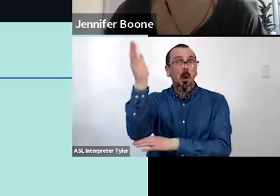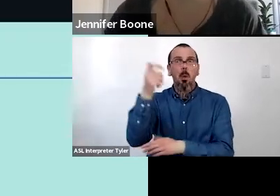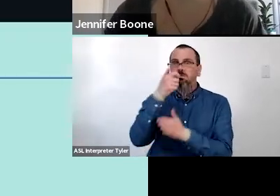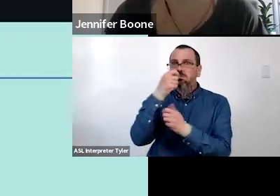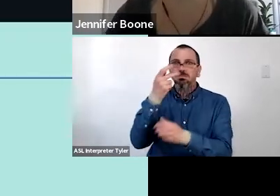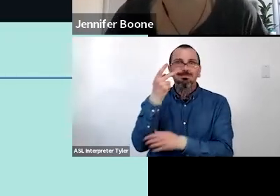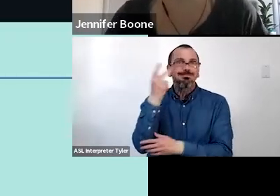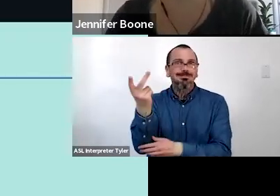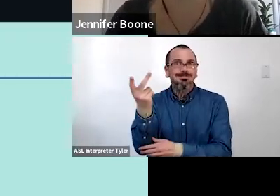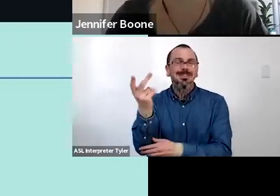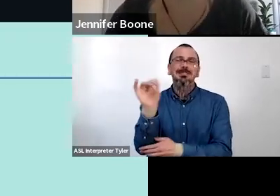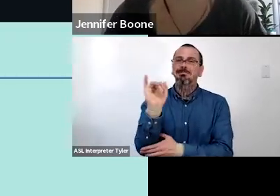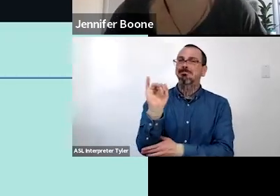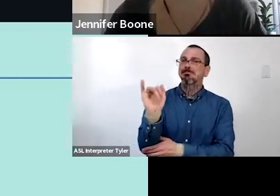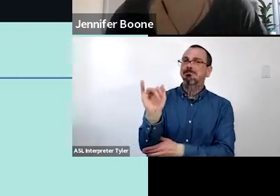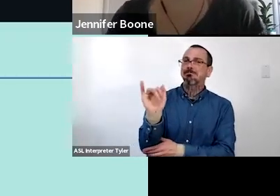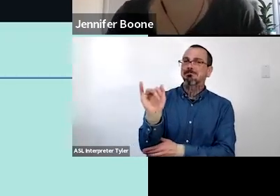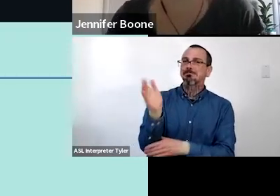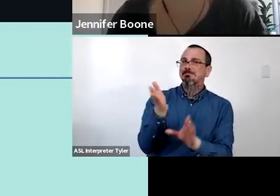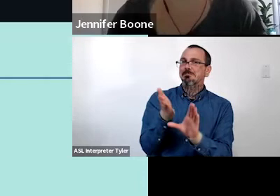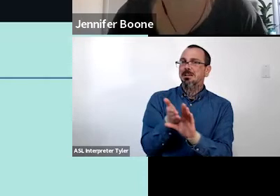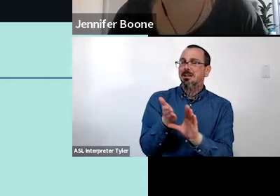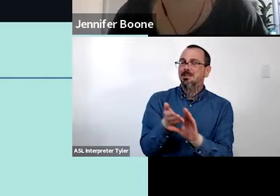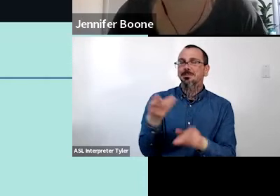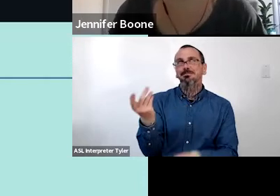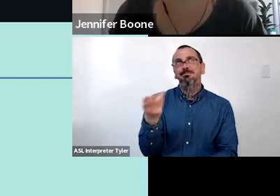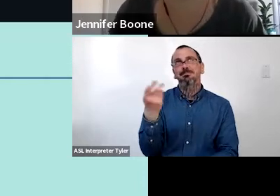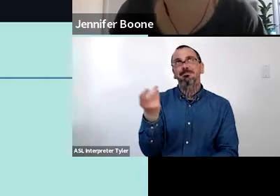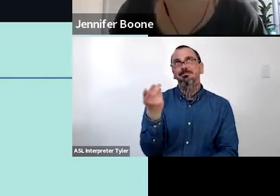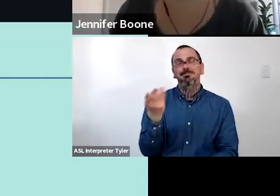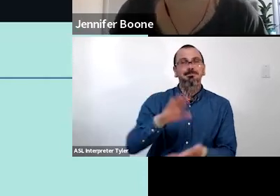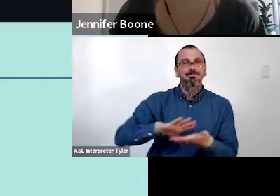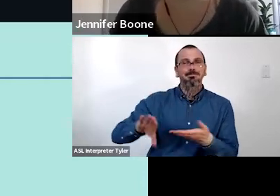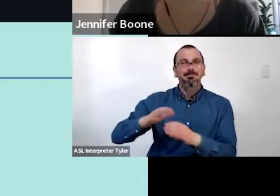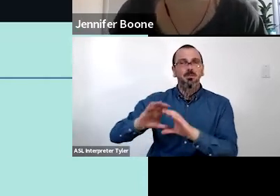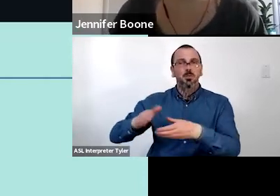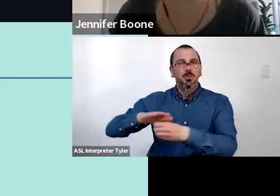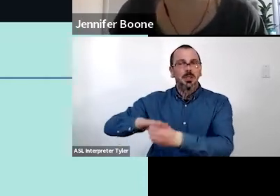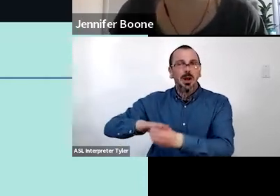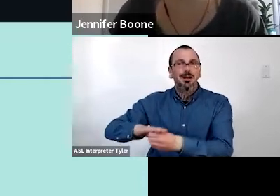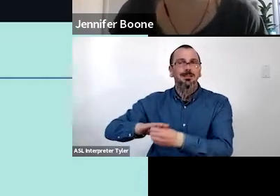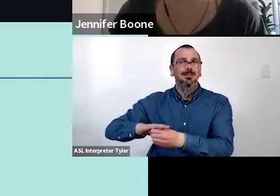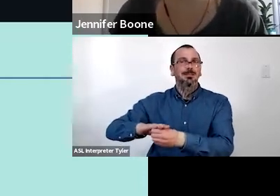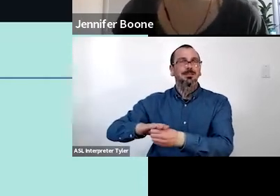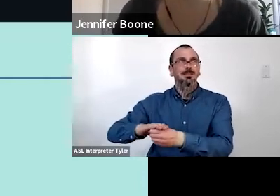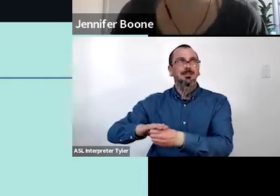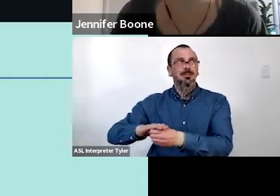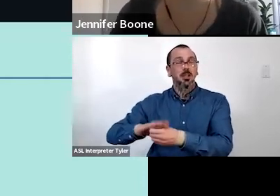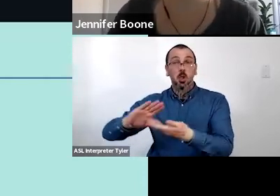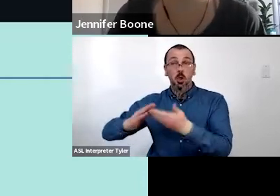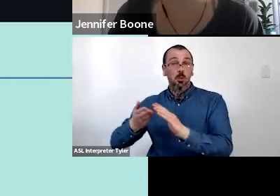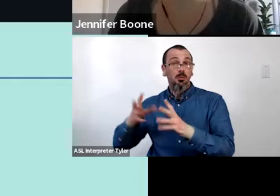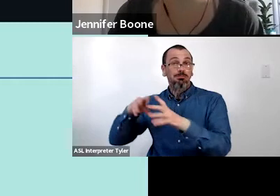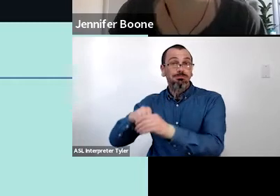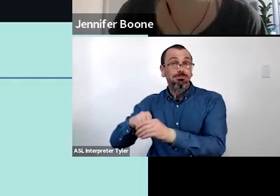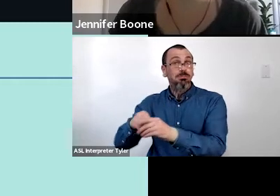presentation and see that maybe like the psychological and minority stress might not be mediated by community connectedness, because I